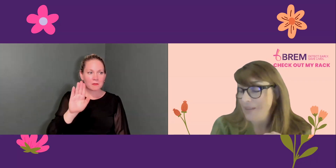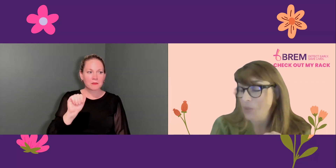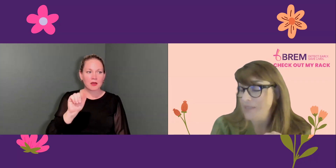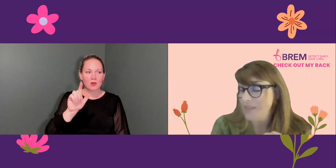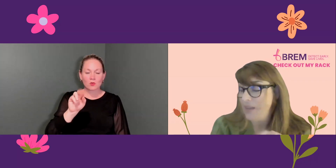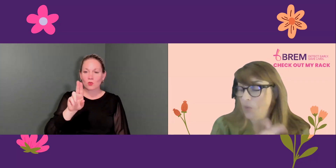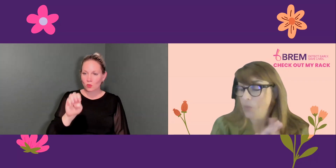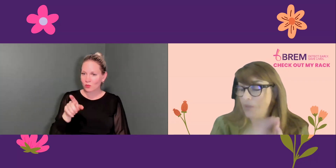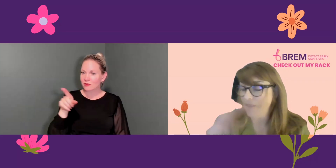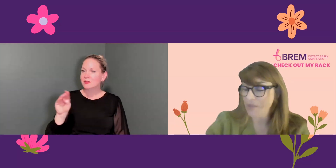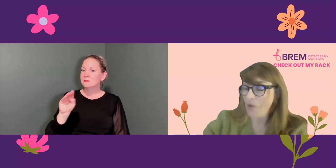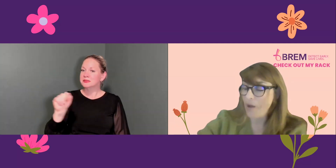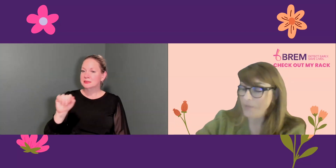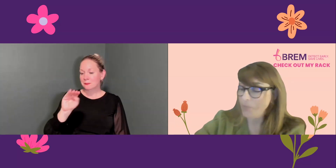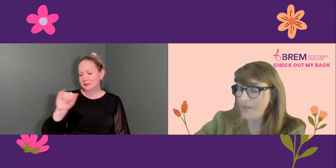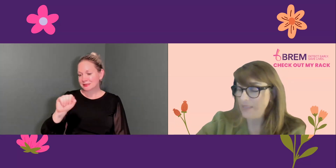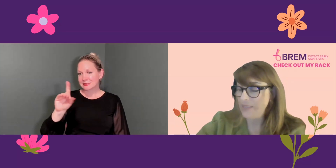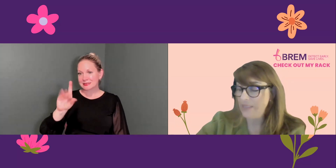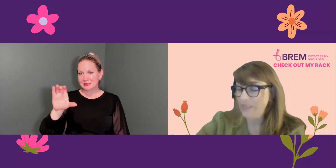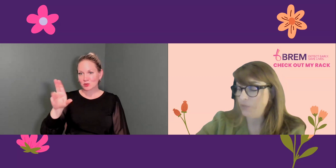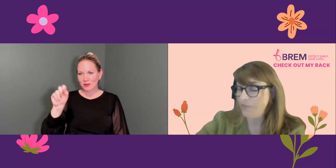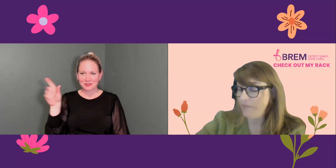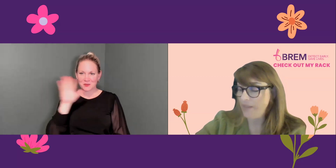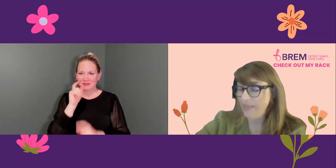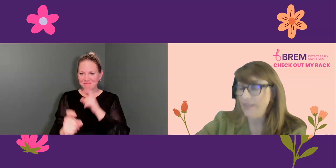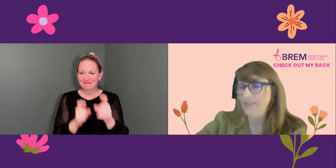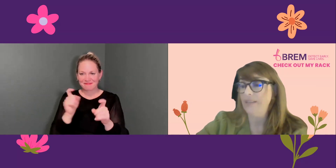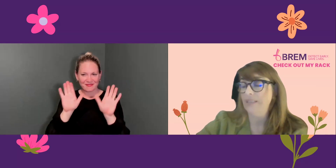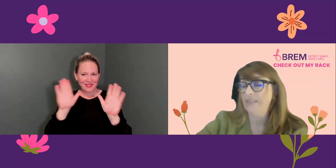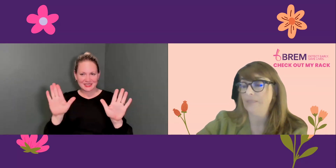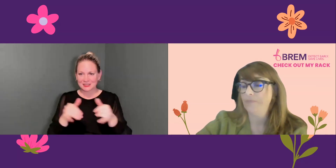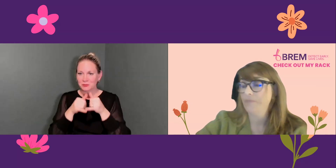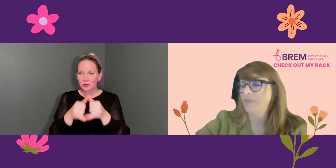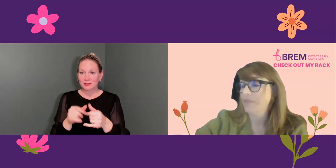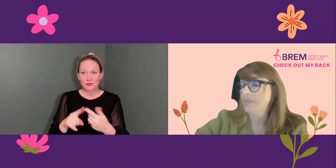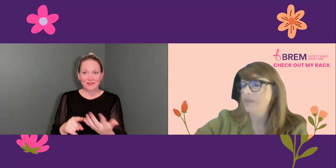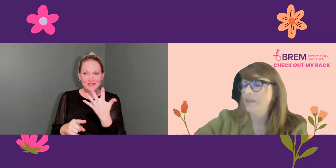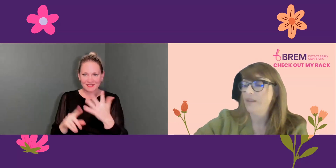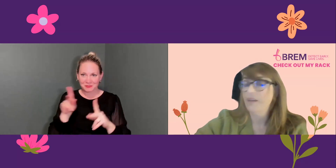Columbia, USA, who will give out some awesome prizes to 5 lucky attendees.